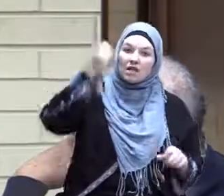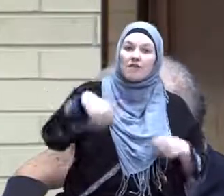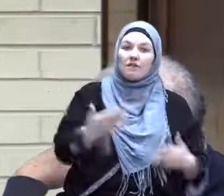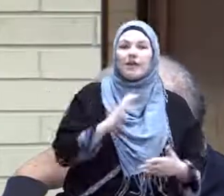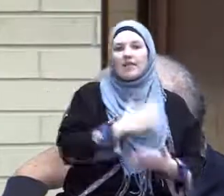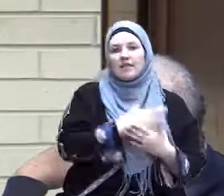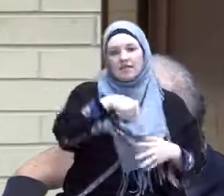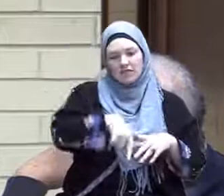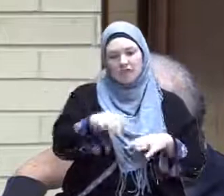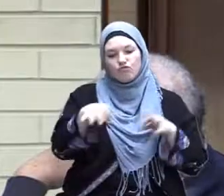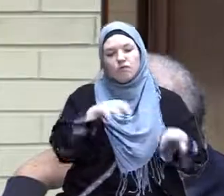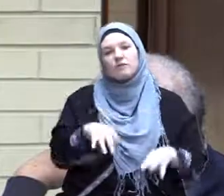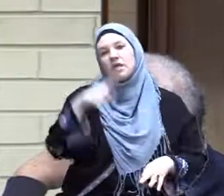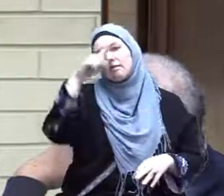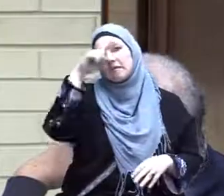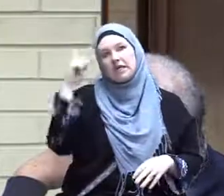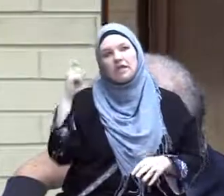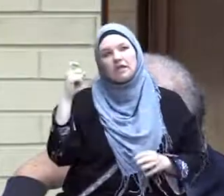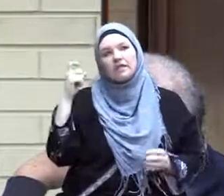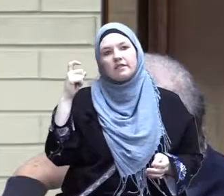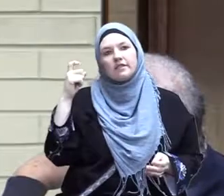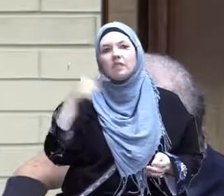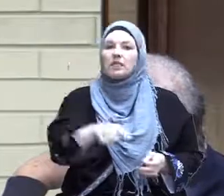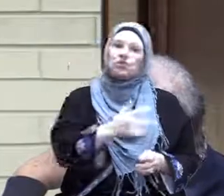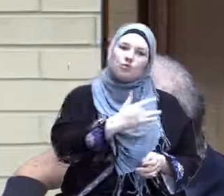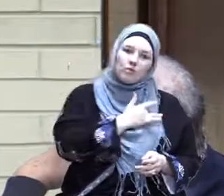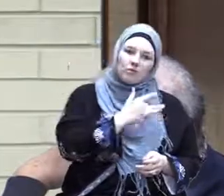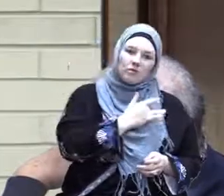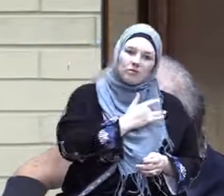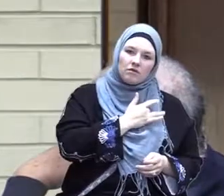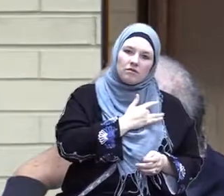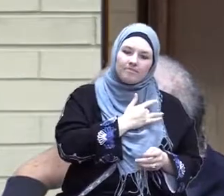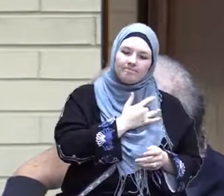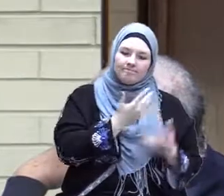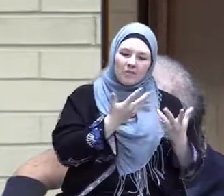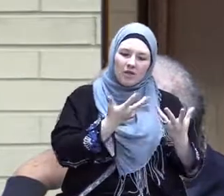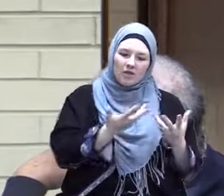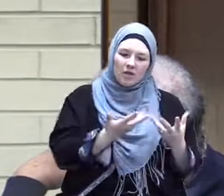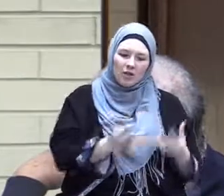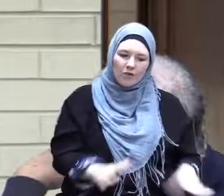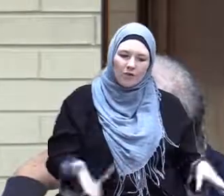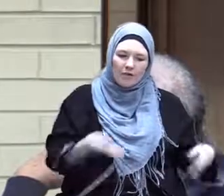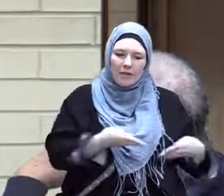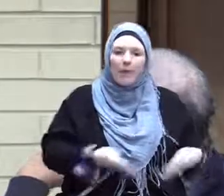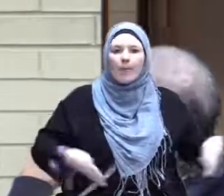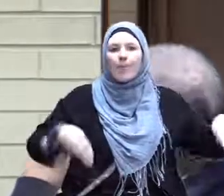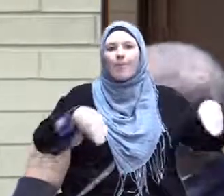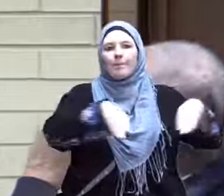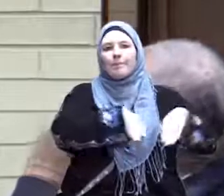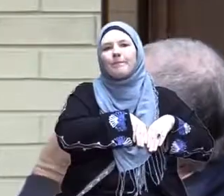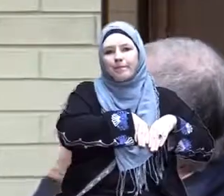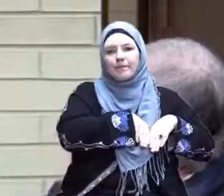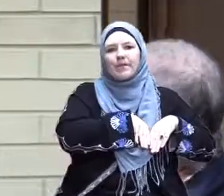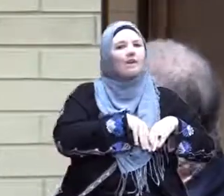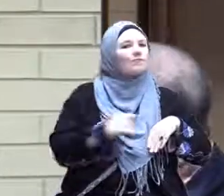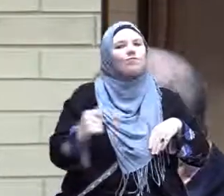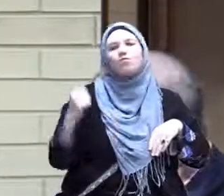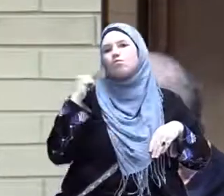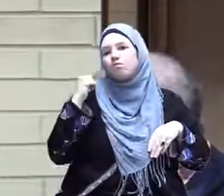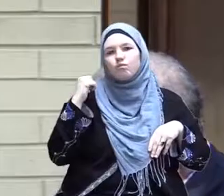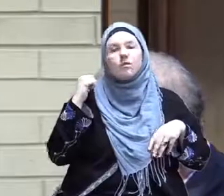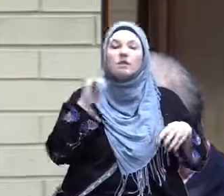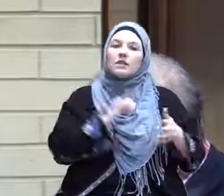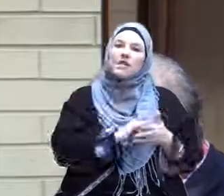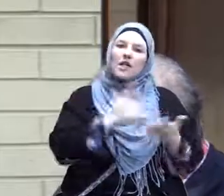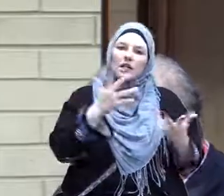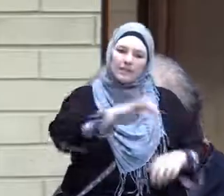this description because his heart has been sealed by the seal of denial that